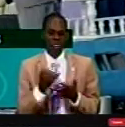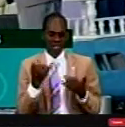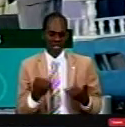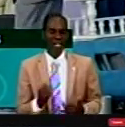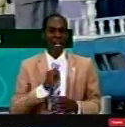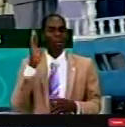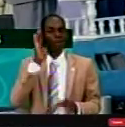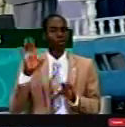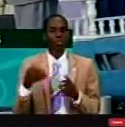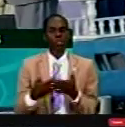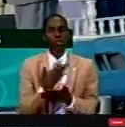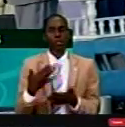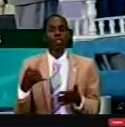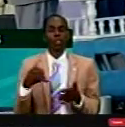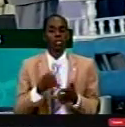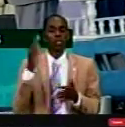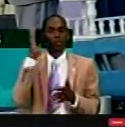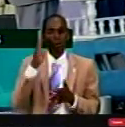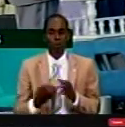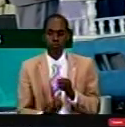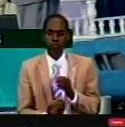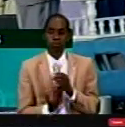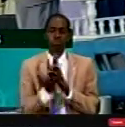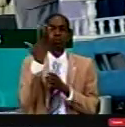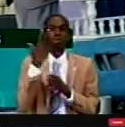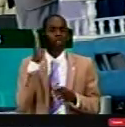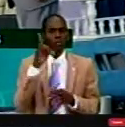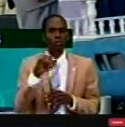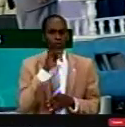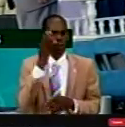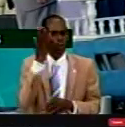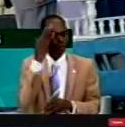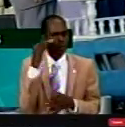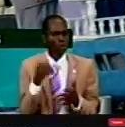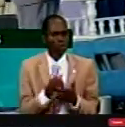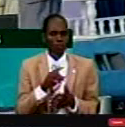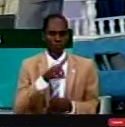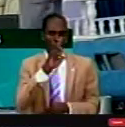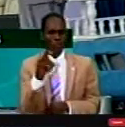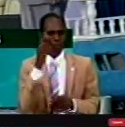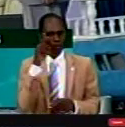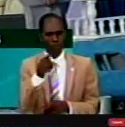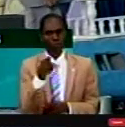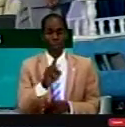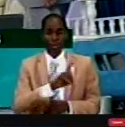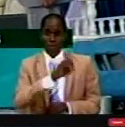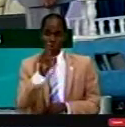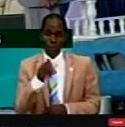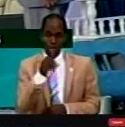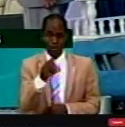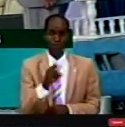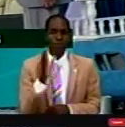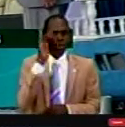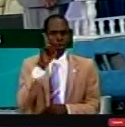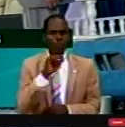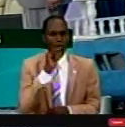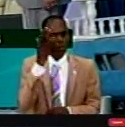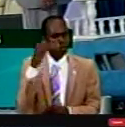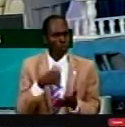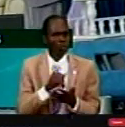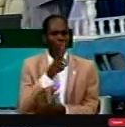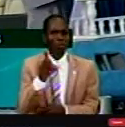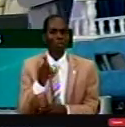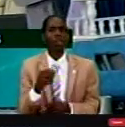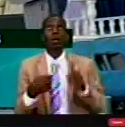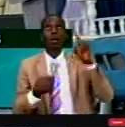shall ye not know each that's a question for you shall he not know each I will even make a